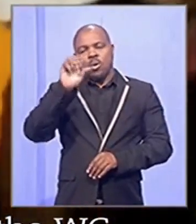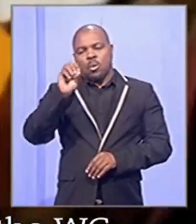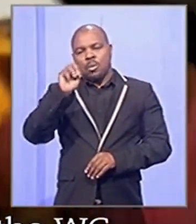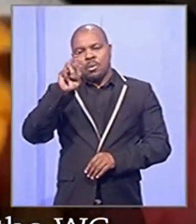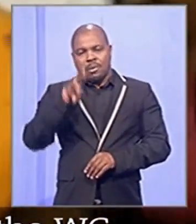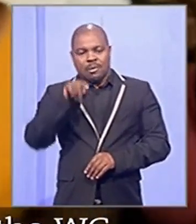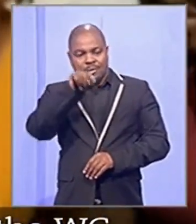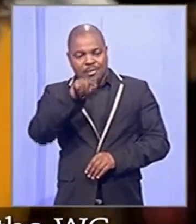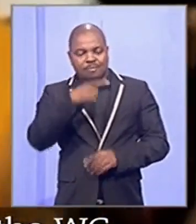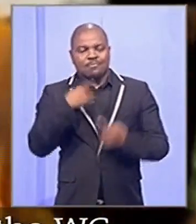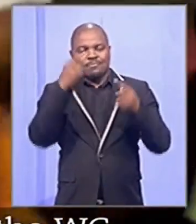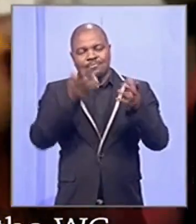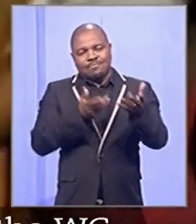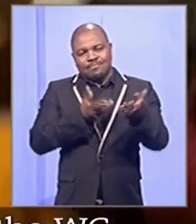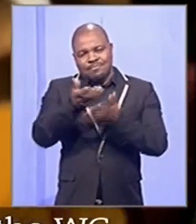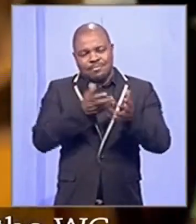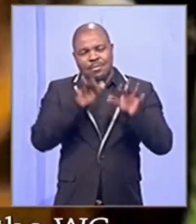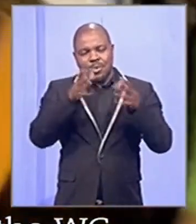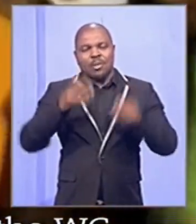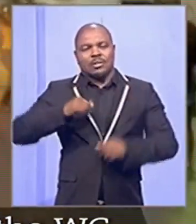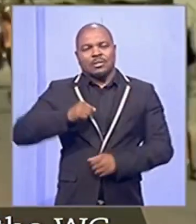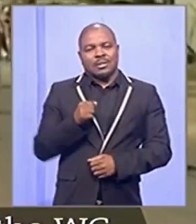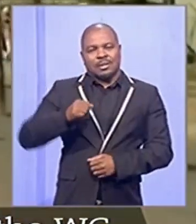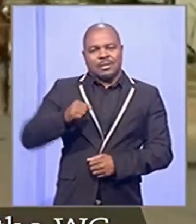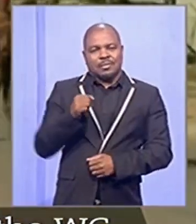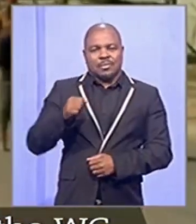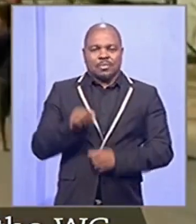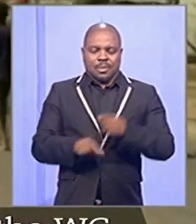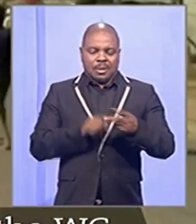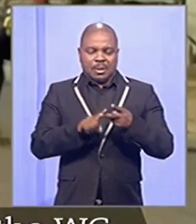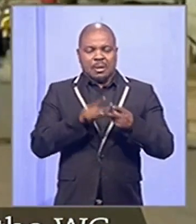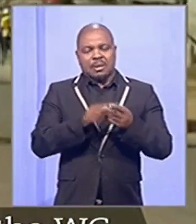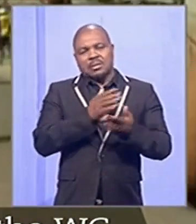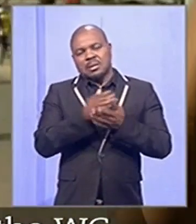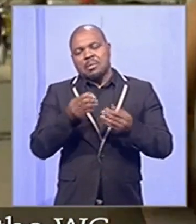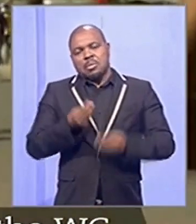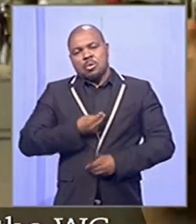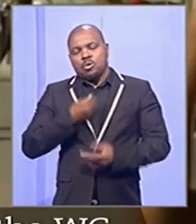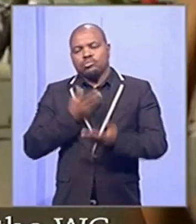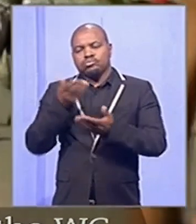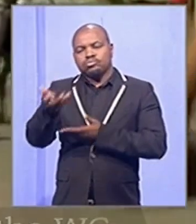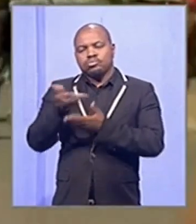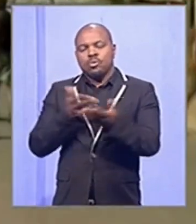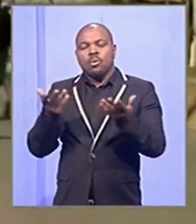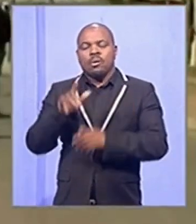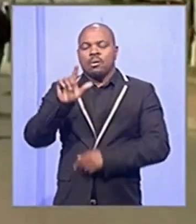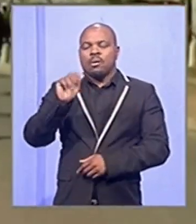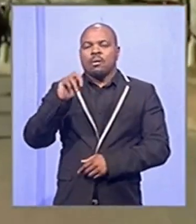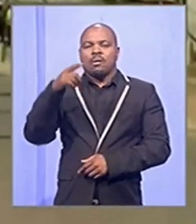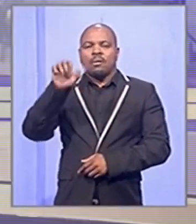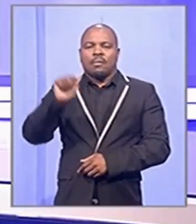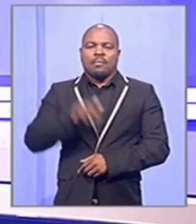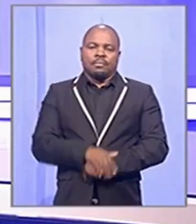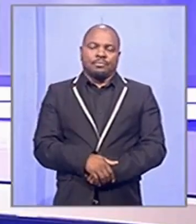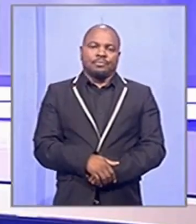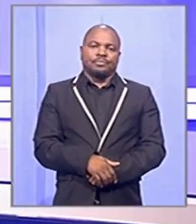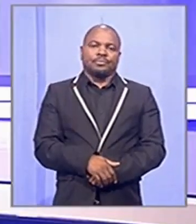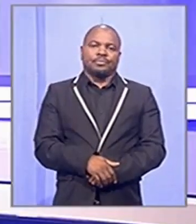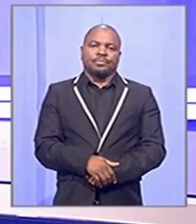Buoland, Mopresidente Ramaphosa o ile a leba le batweng la Dala Oma mo a ileng a buisana le bakgethi Khaya Mandi